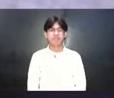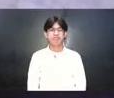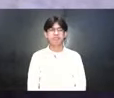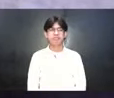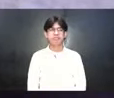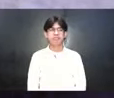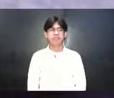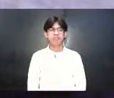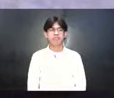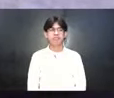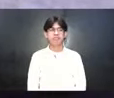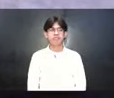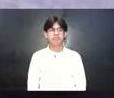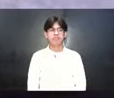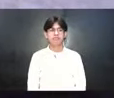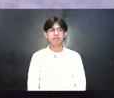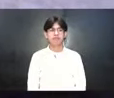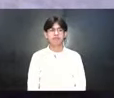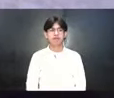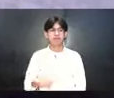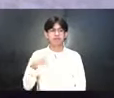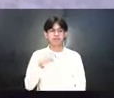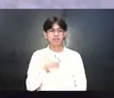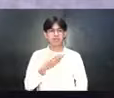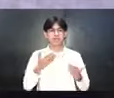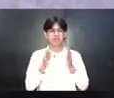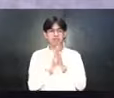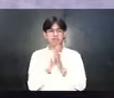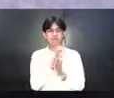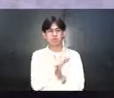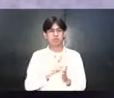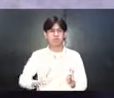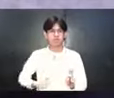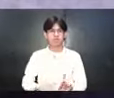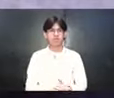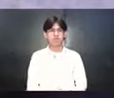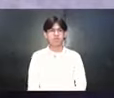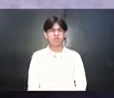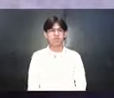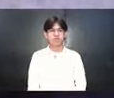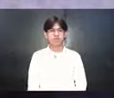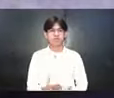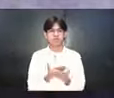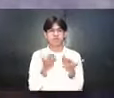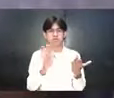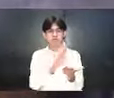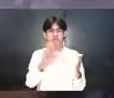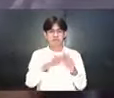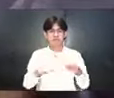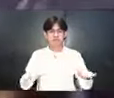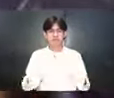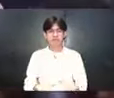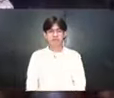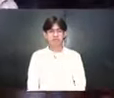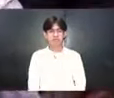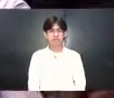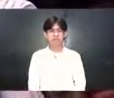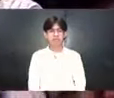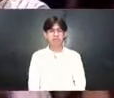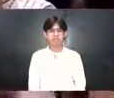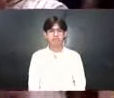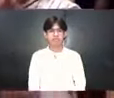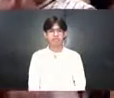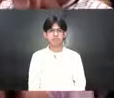them as we pray, Lord. These are Your children. These